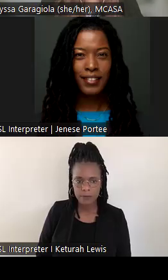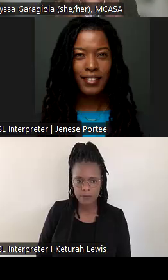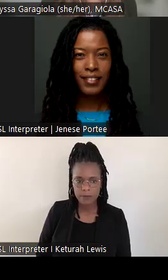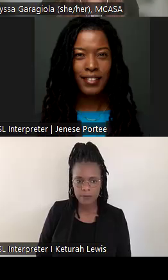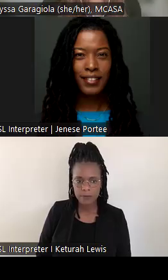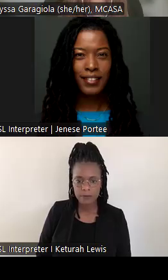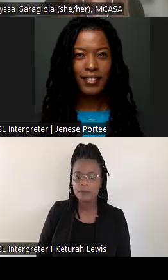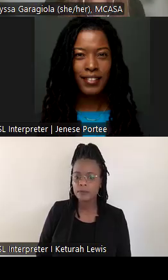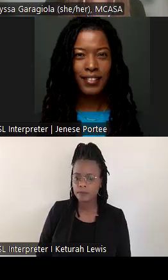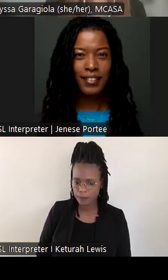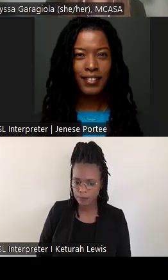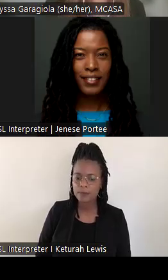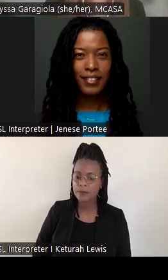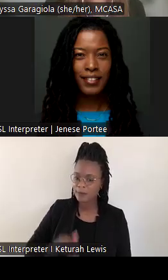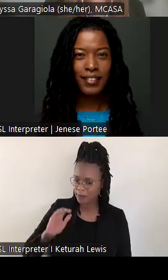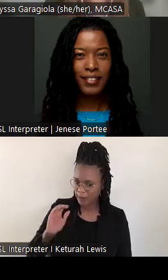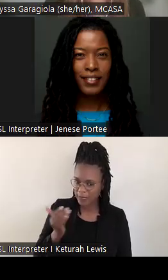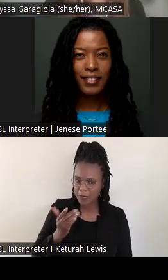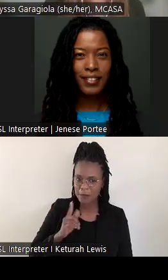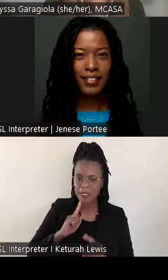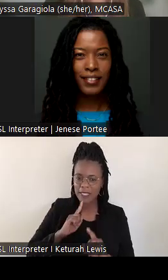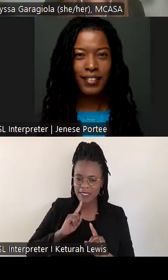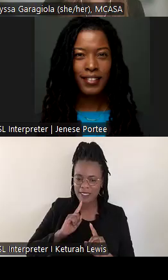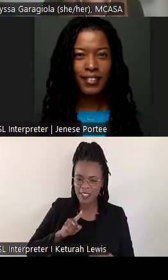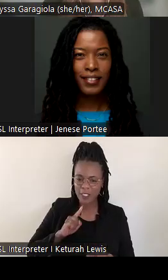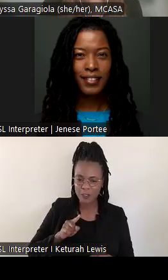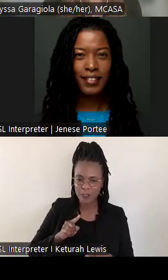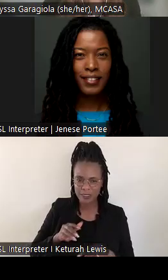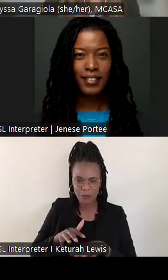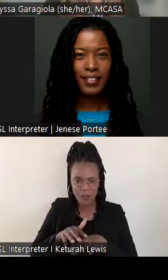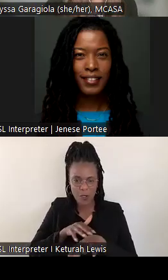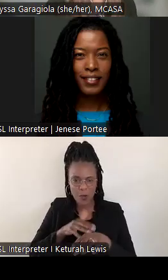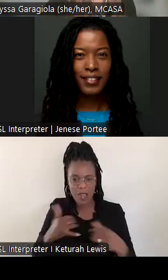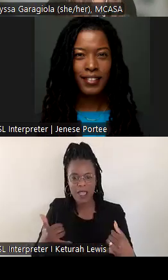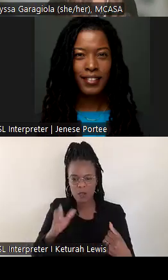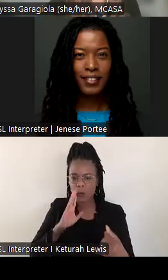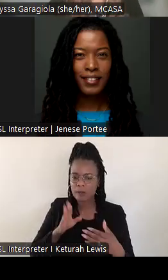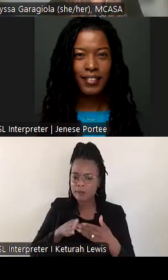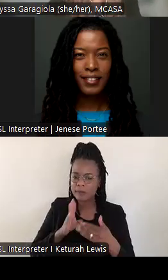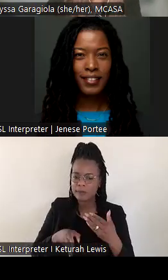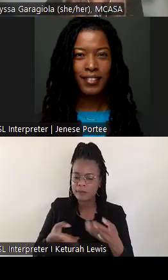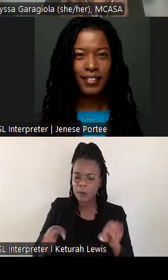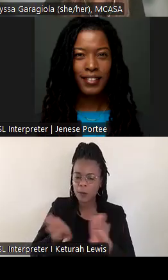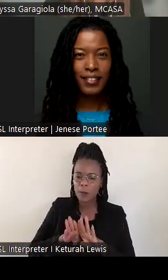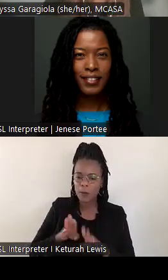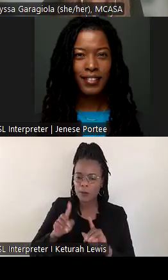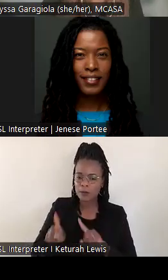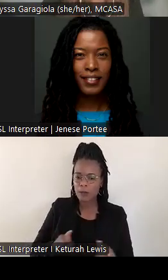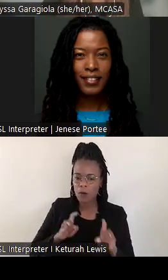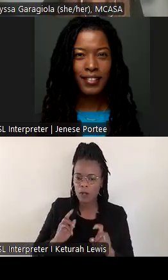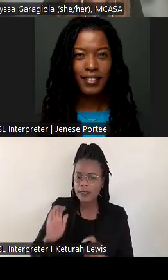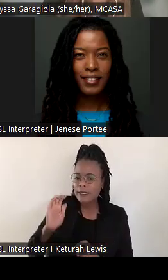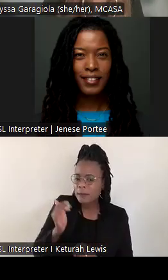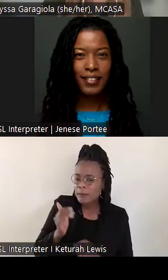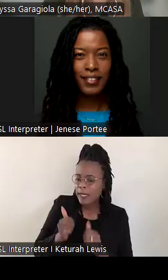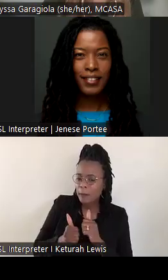All right, so it looks like the answers have slowed it down. So I'm going to end the poll. So it looks like the most